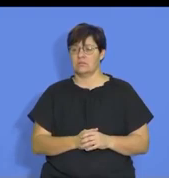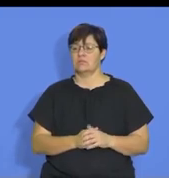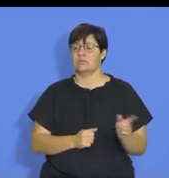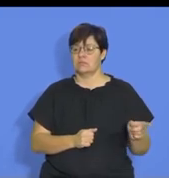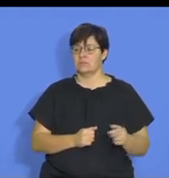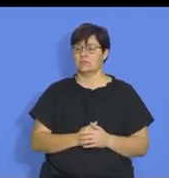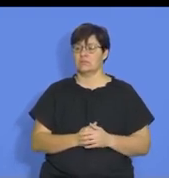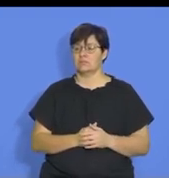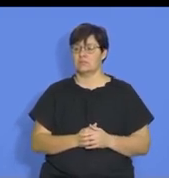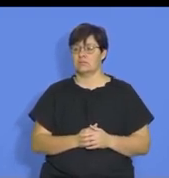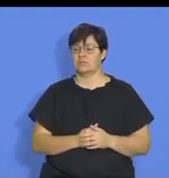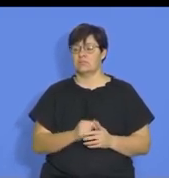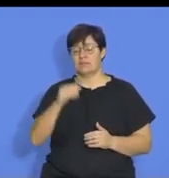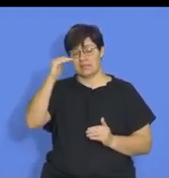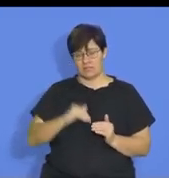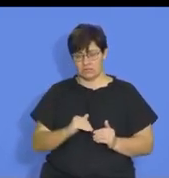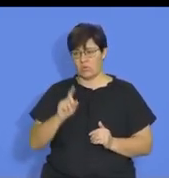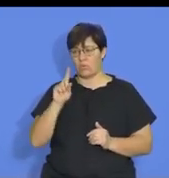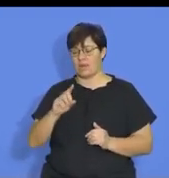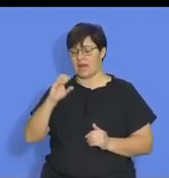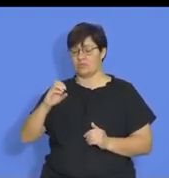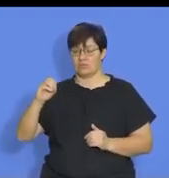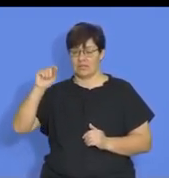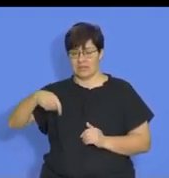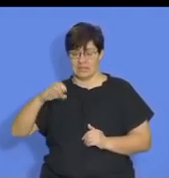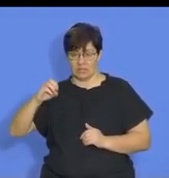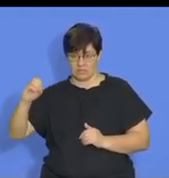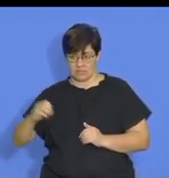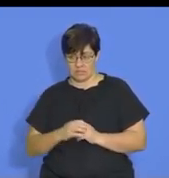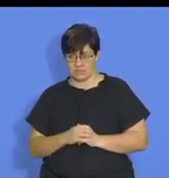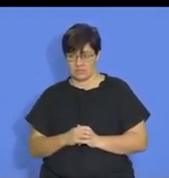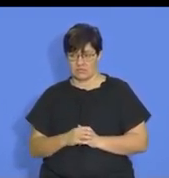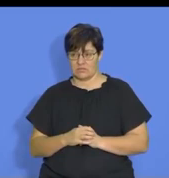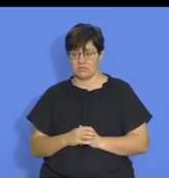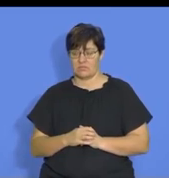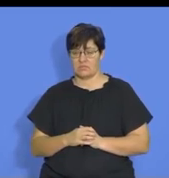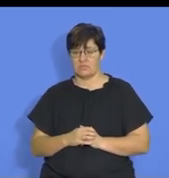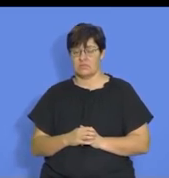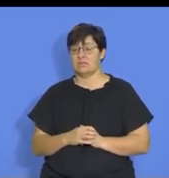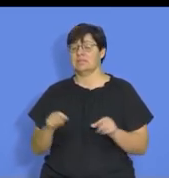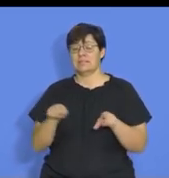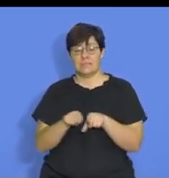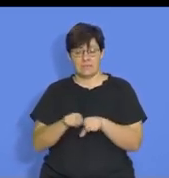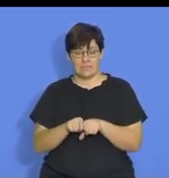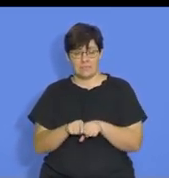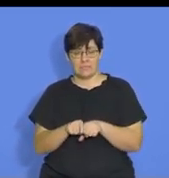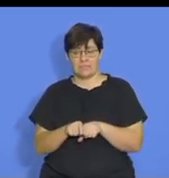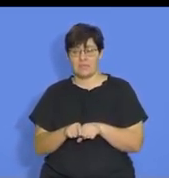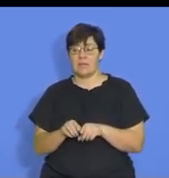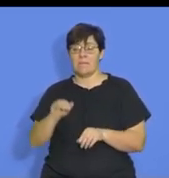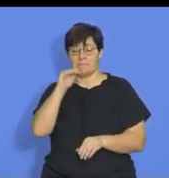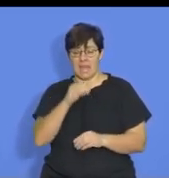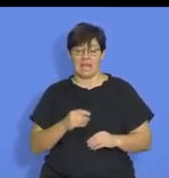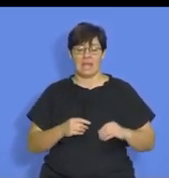by debiting capital, equity is decreasing by 100,000. And at the same time,